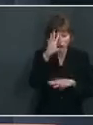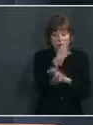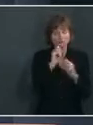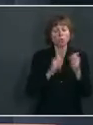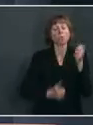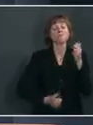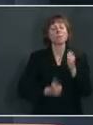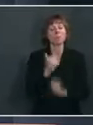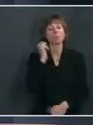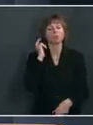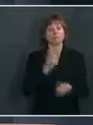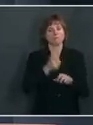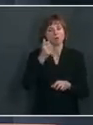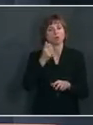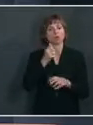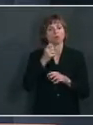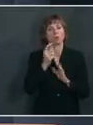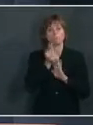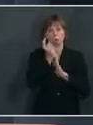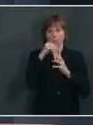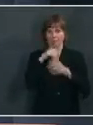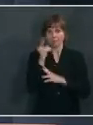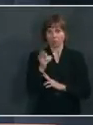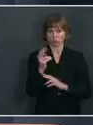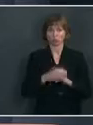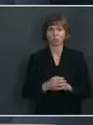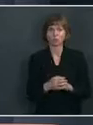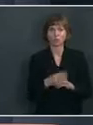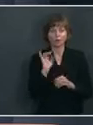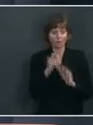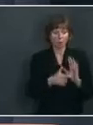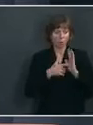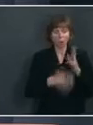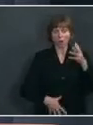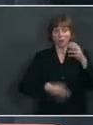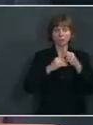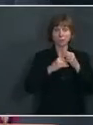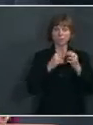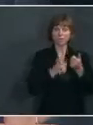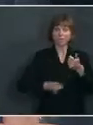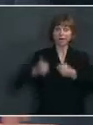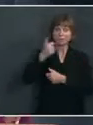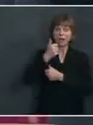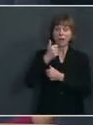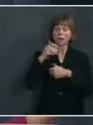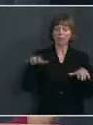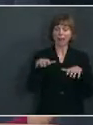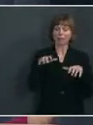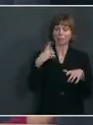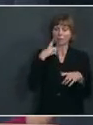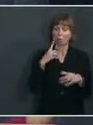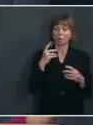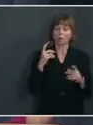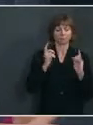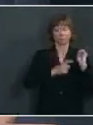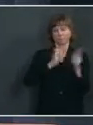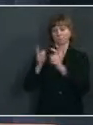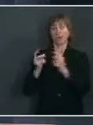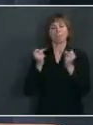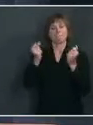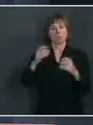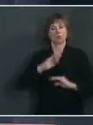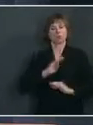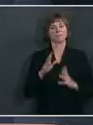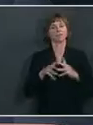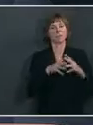difficult moments in history. That required additional executive action in order to get immediate relief to the American people.